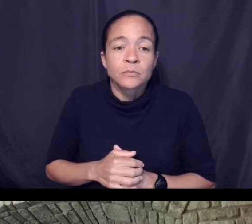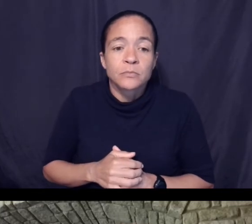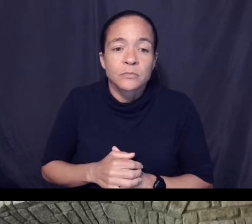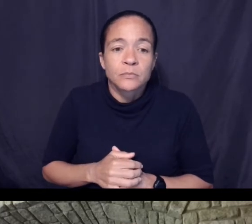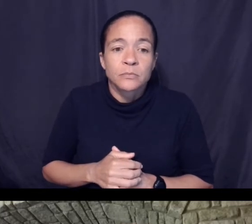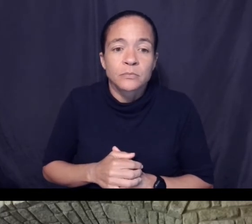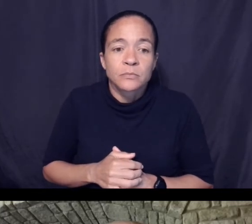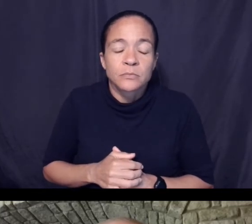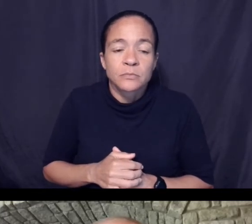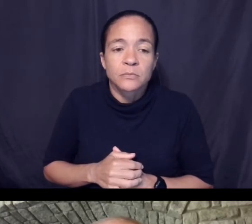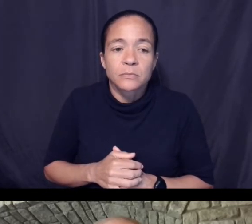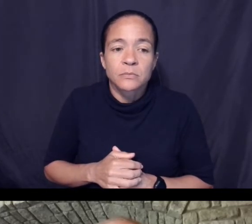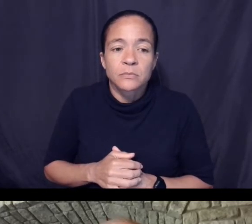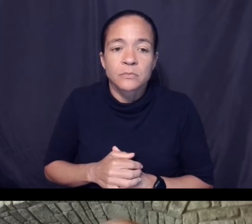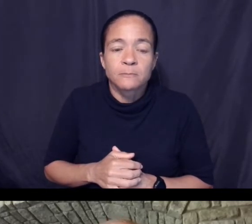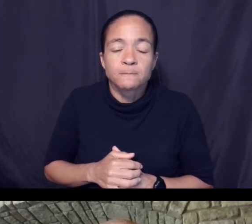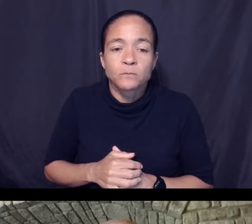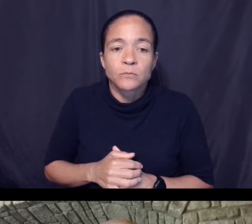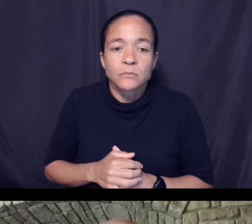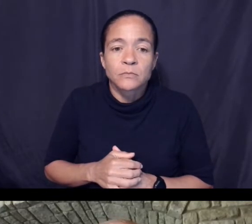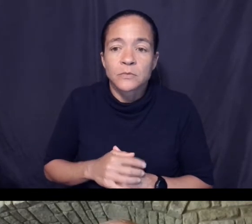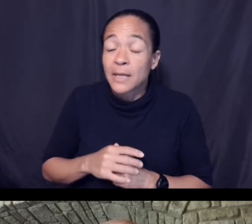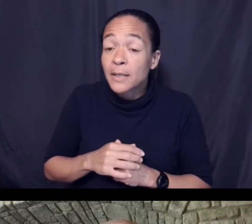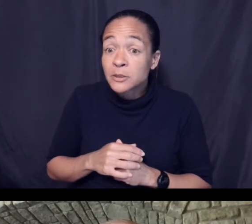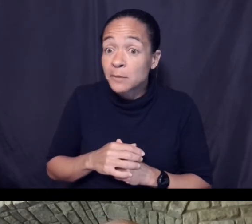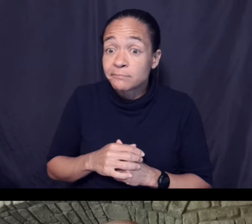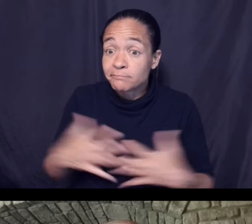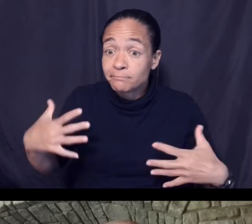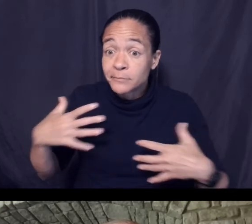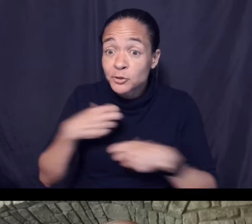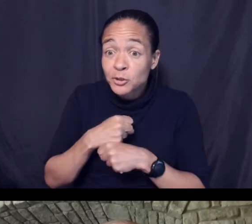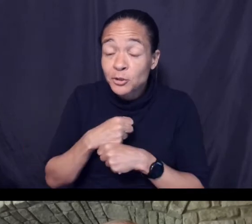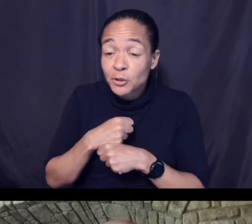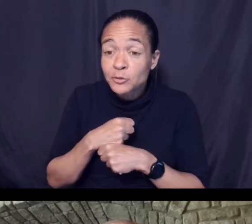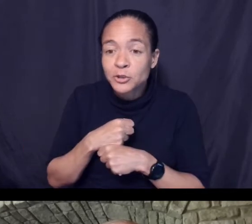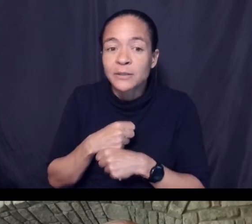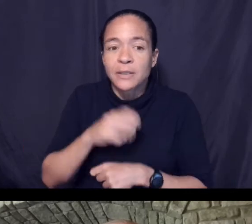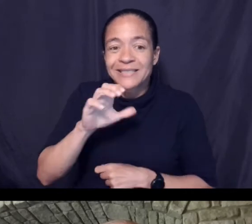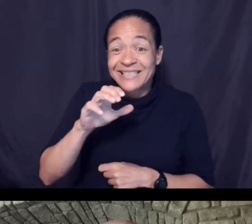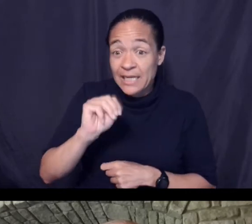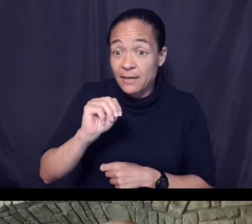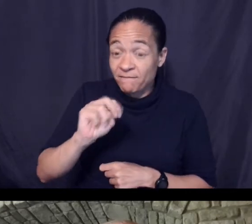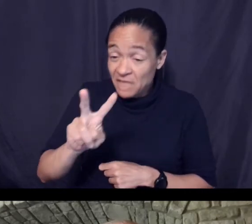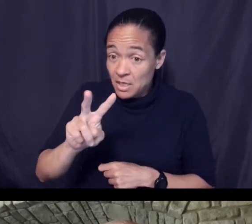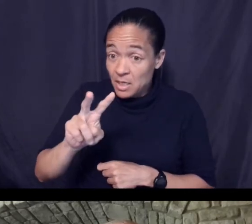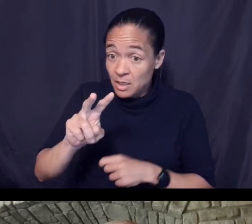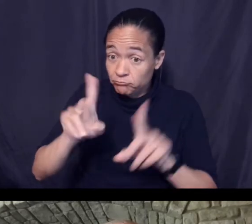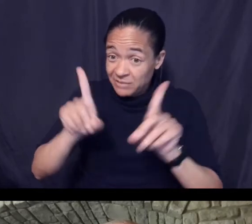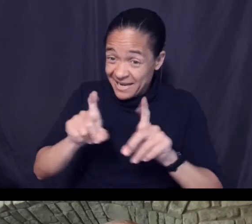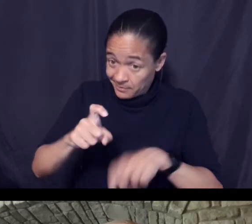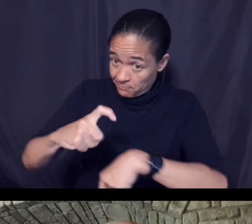2015-16 Health Styles survey. So, conclusion. Is it time for congenital CMV